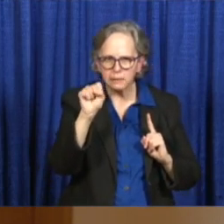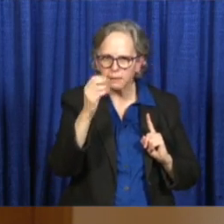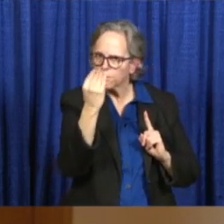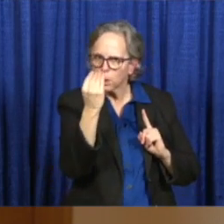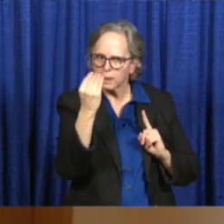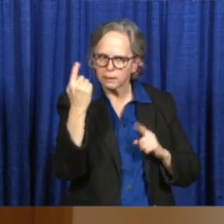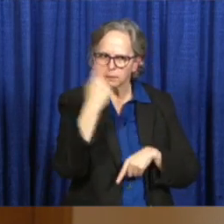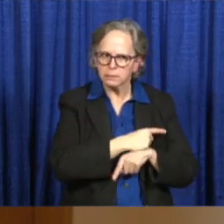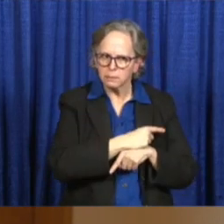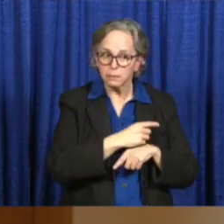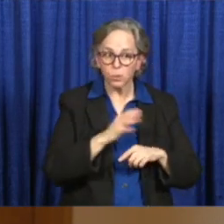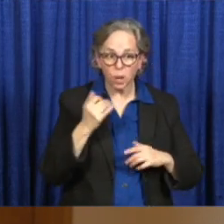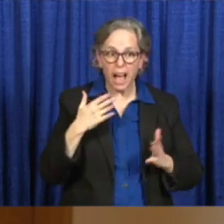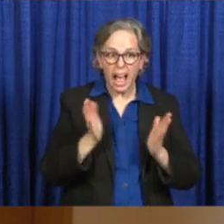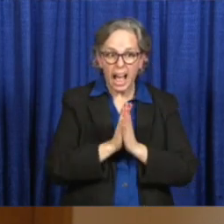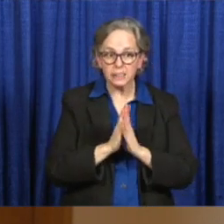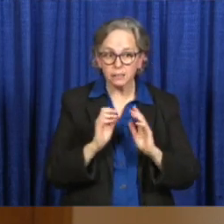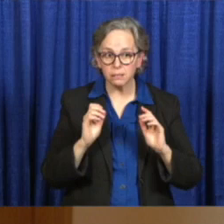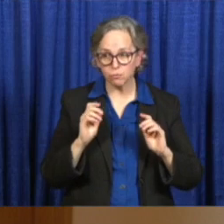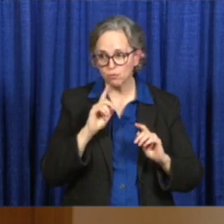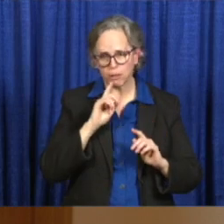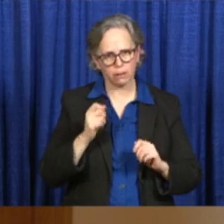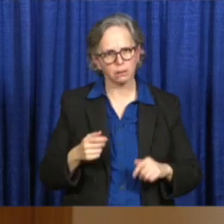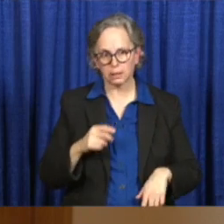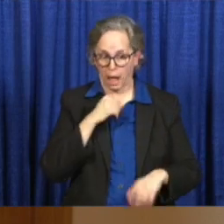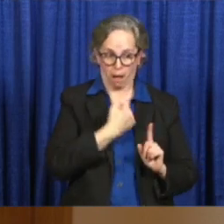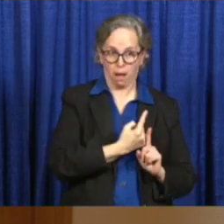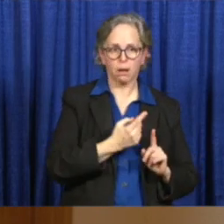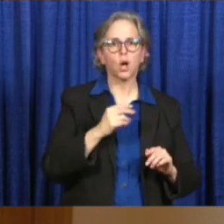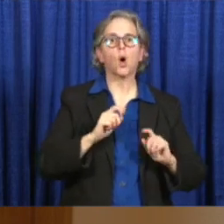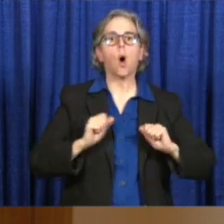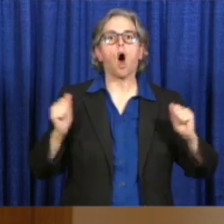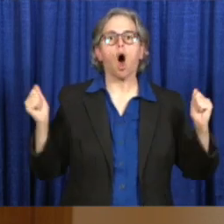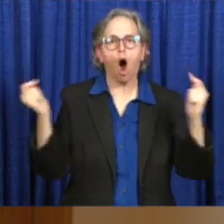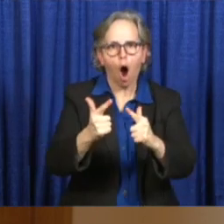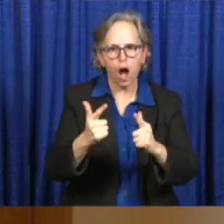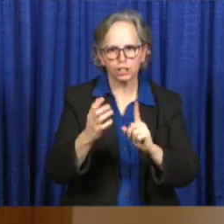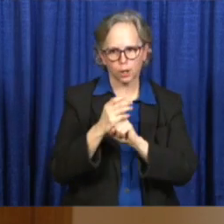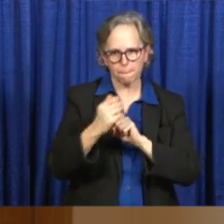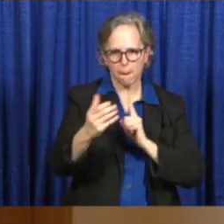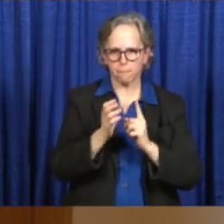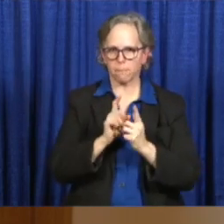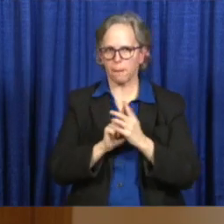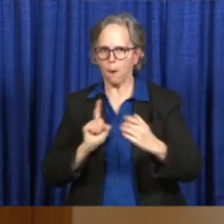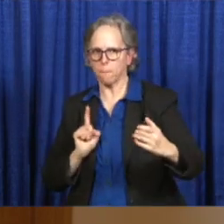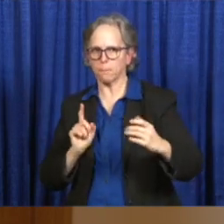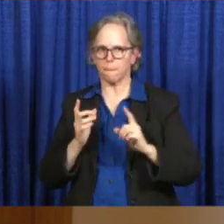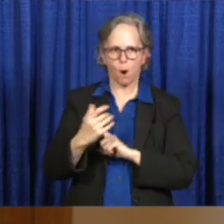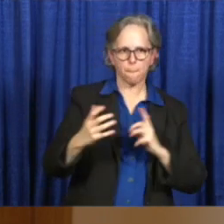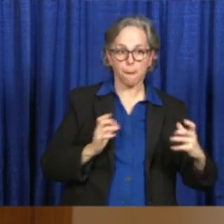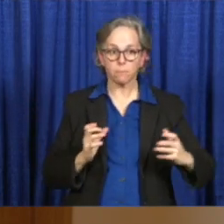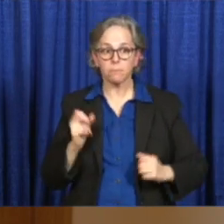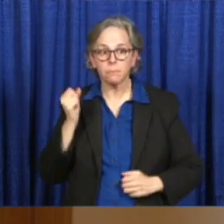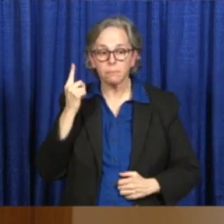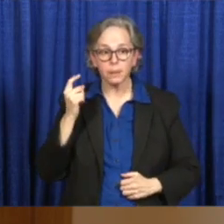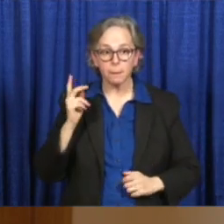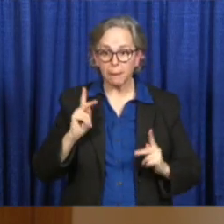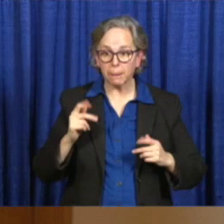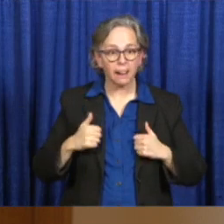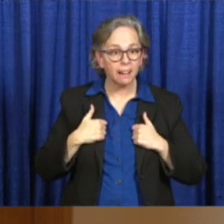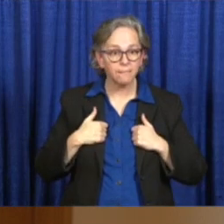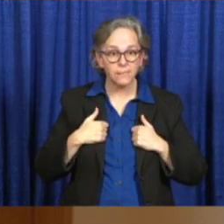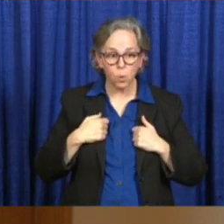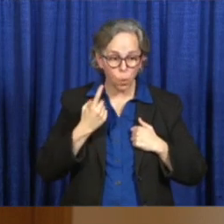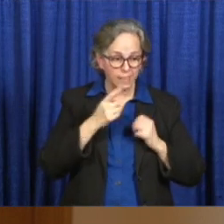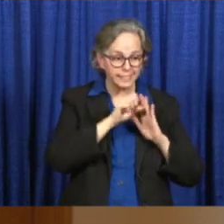now, to the extent possible, to self-quarantine. But we have to remember that people live and work, and